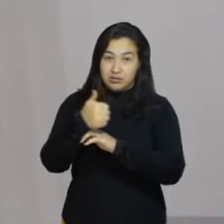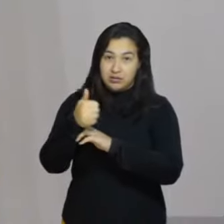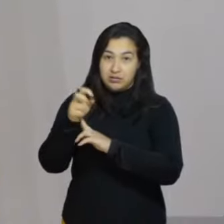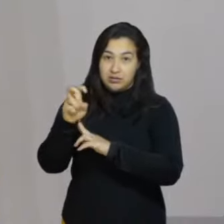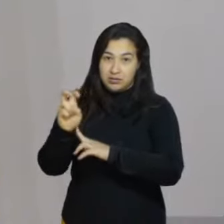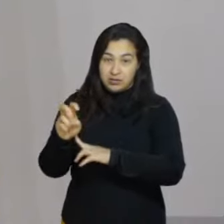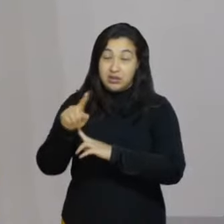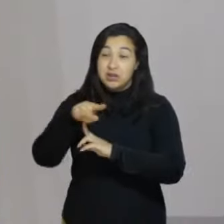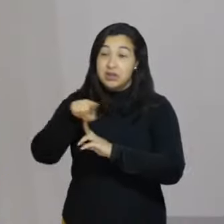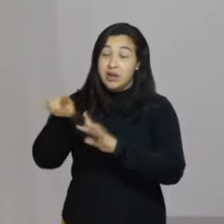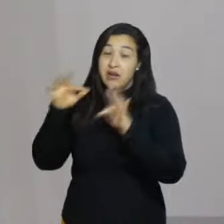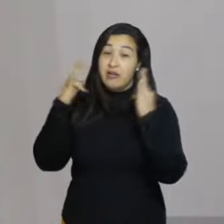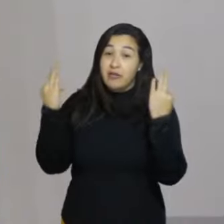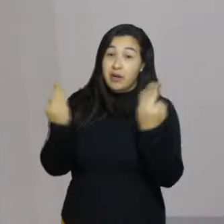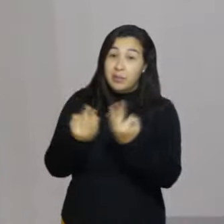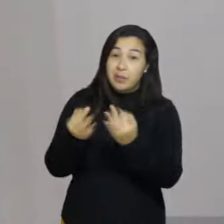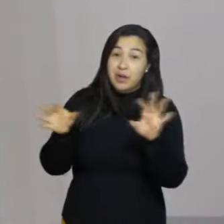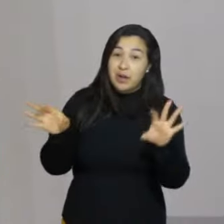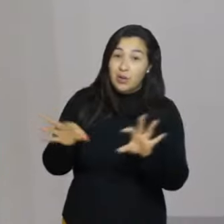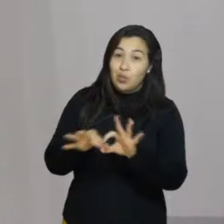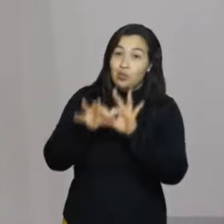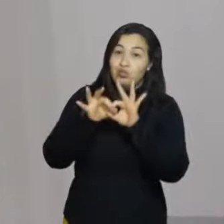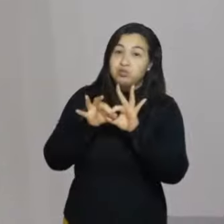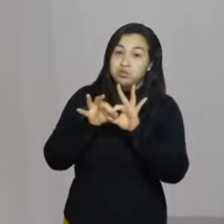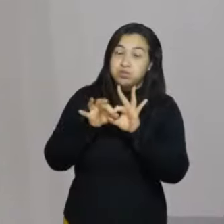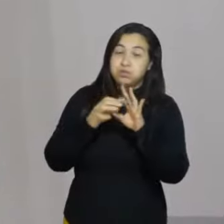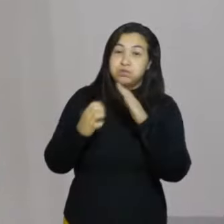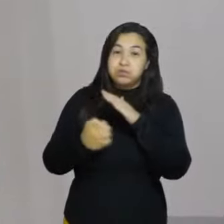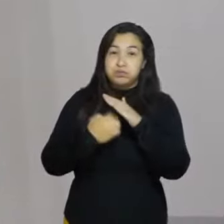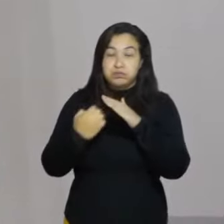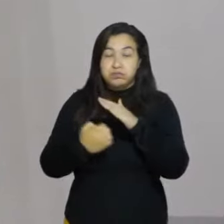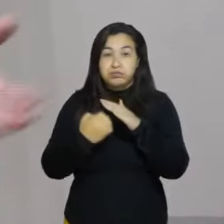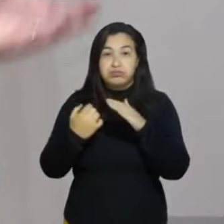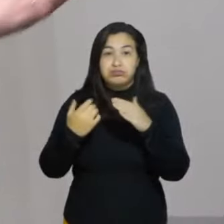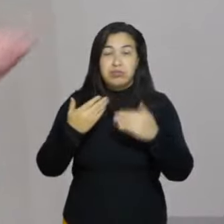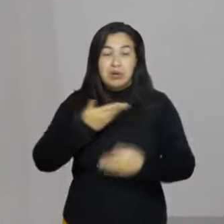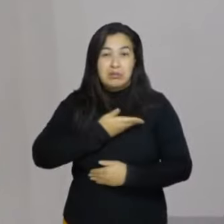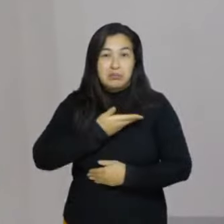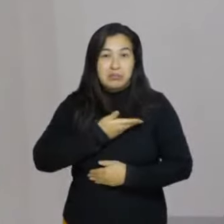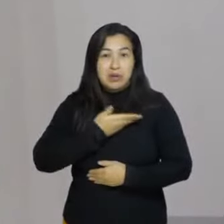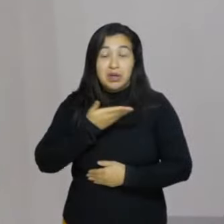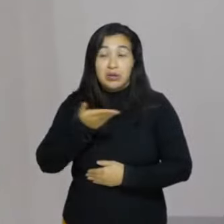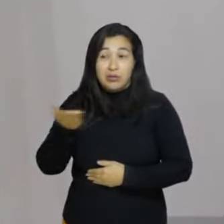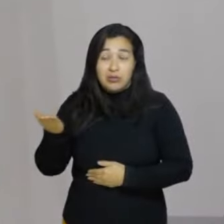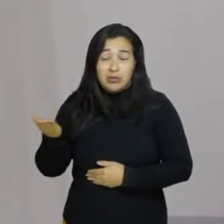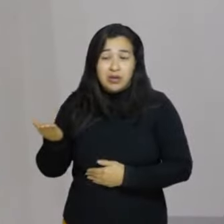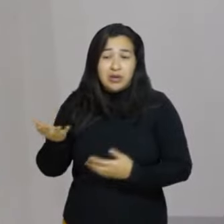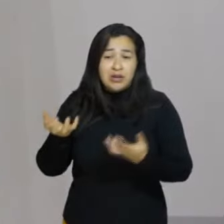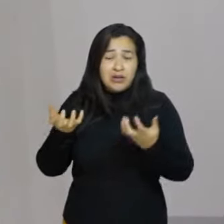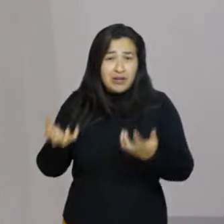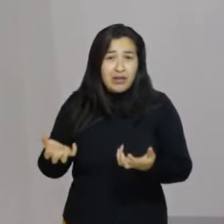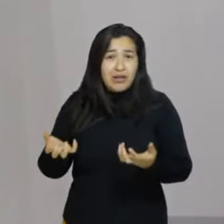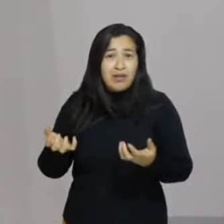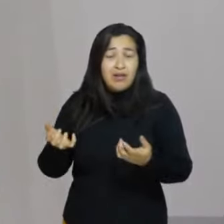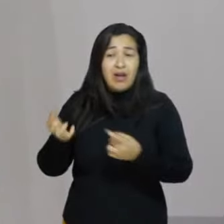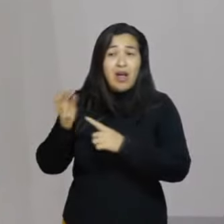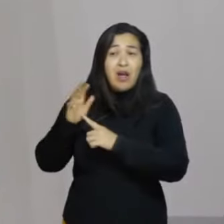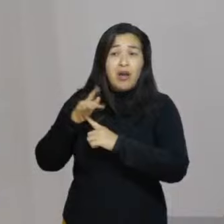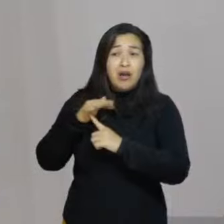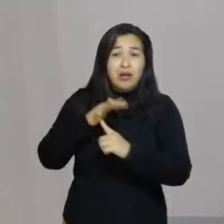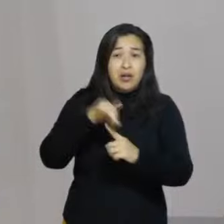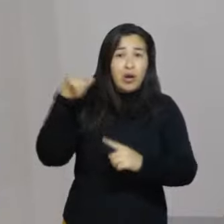Famílias unidas, comunidades, empresários, amigos. E aqueles que destinaram suas aeronaves para levar